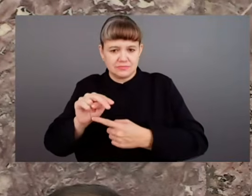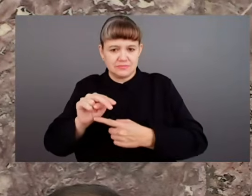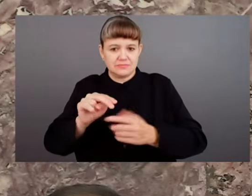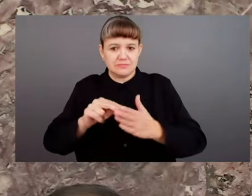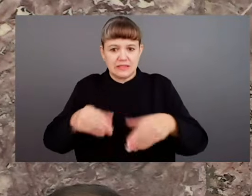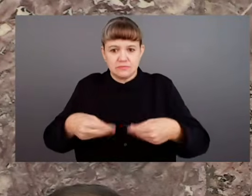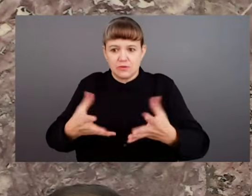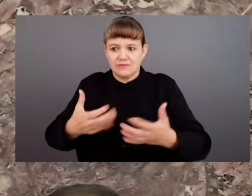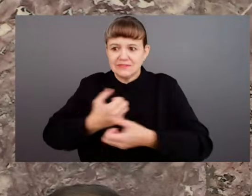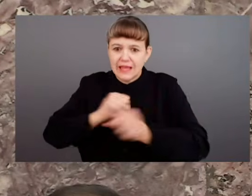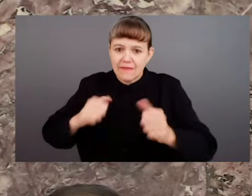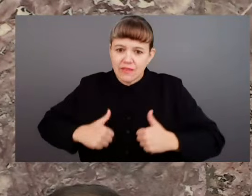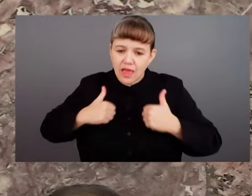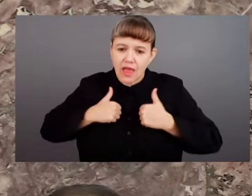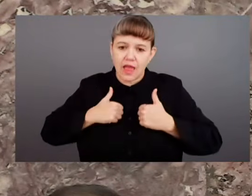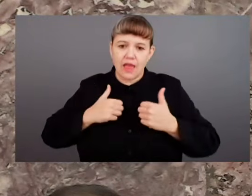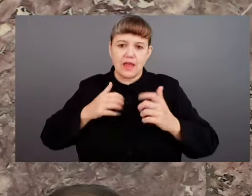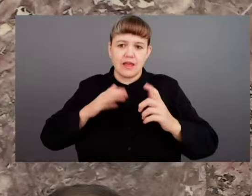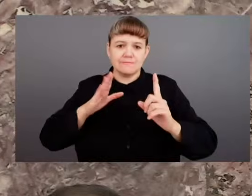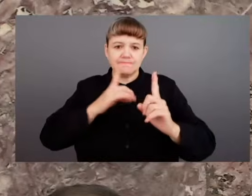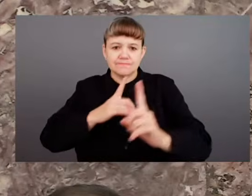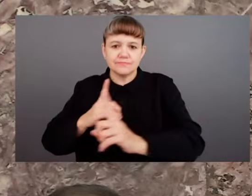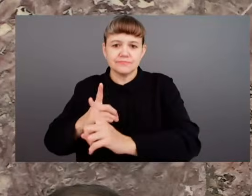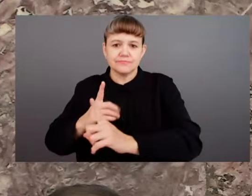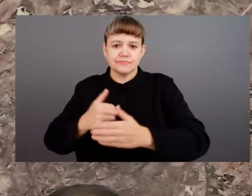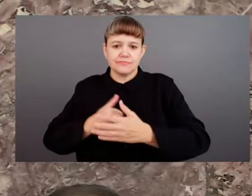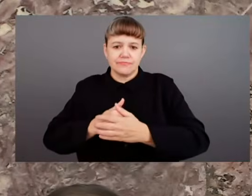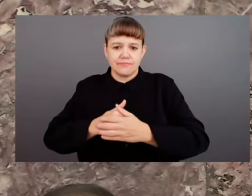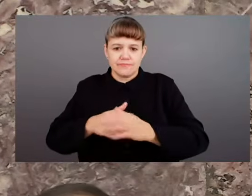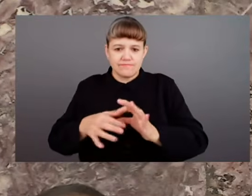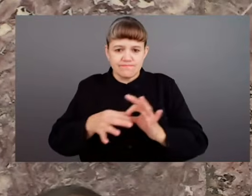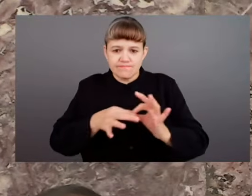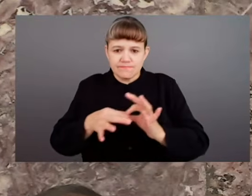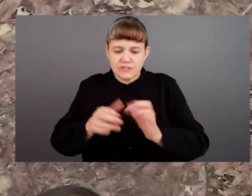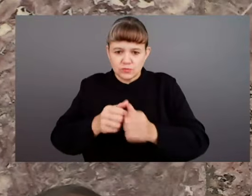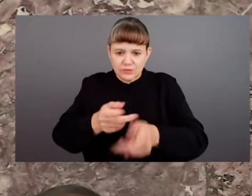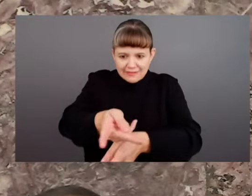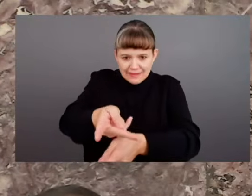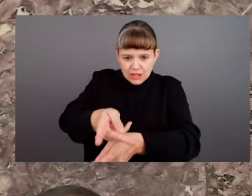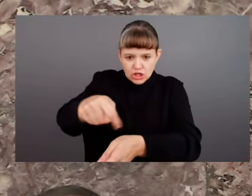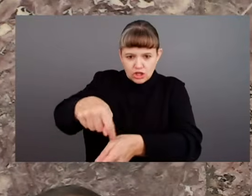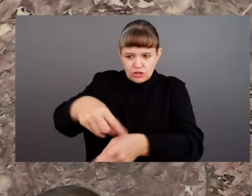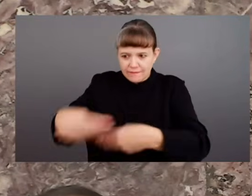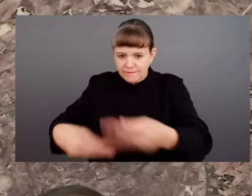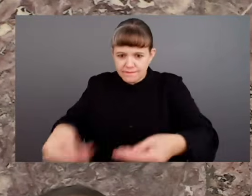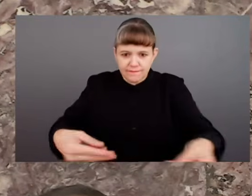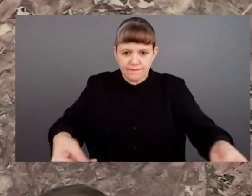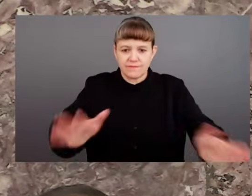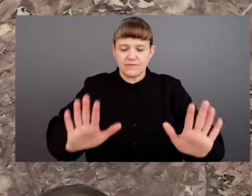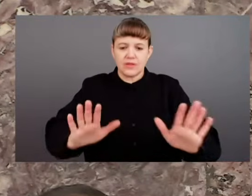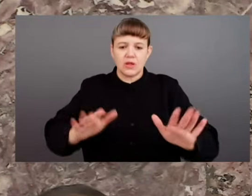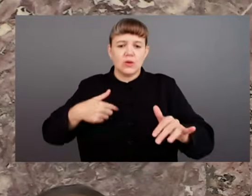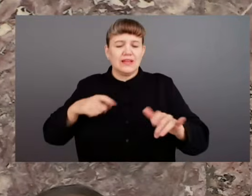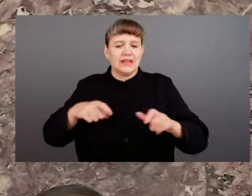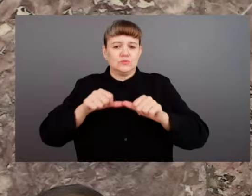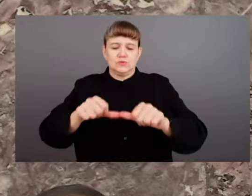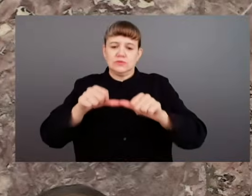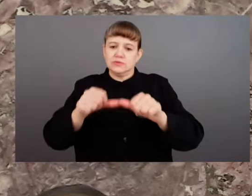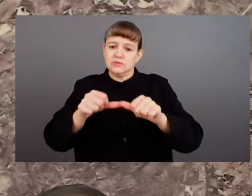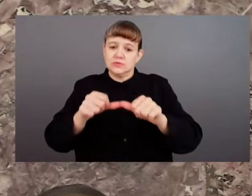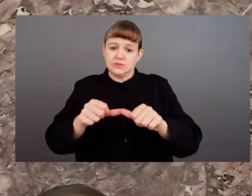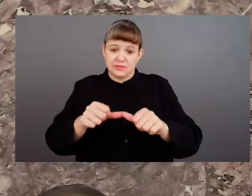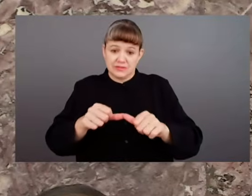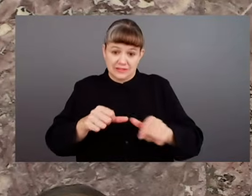to care. That is what we need to continue to see, connecting people to the supports and the care that they need,